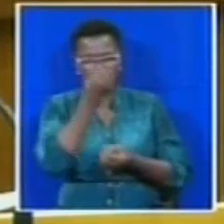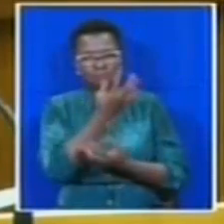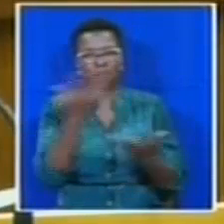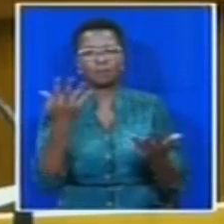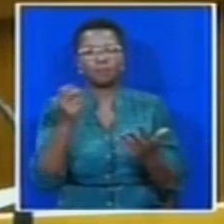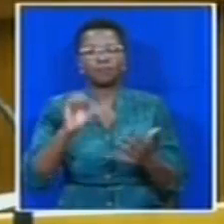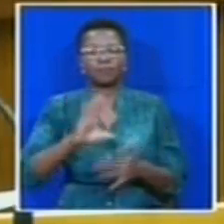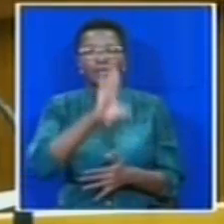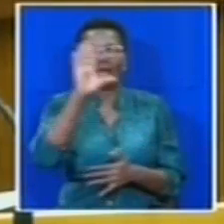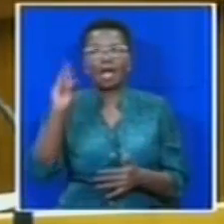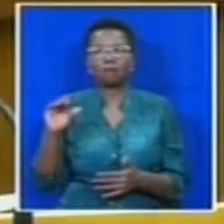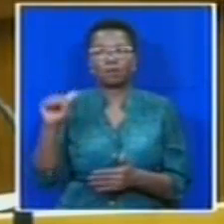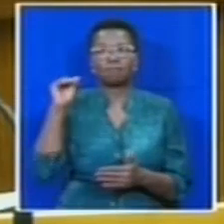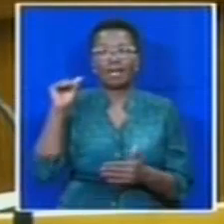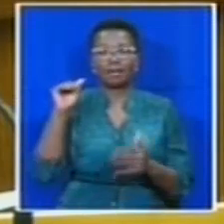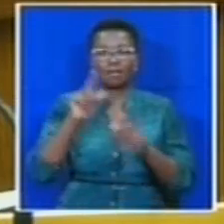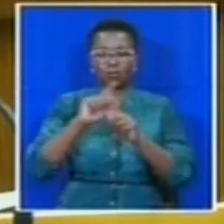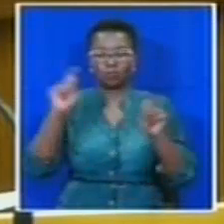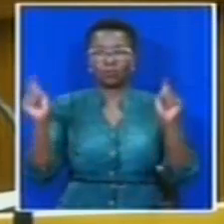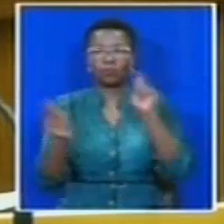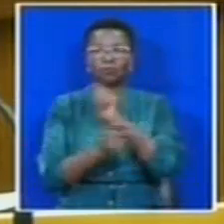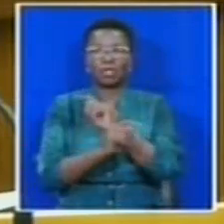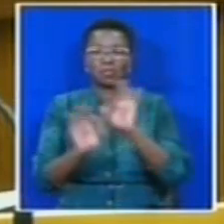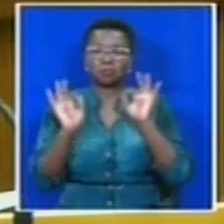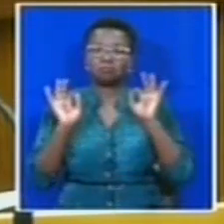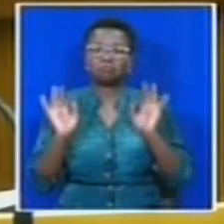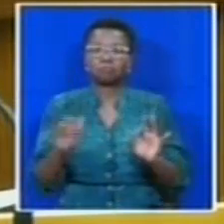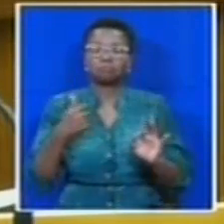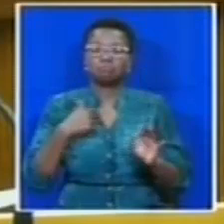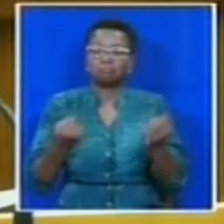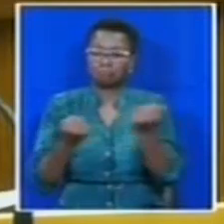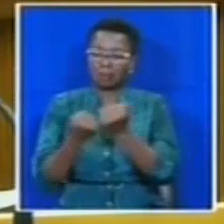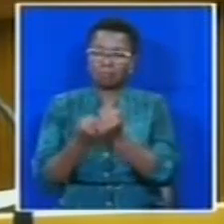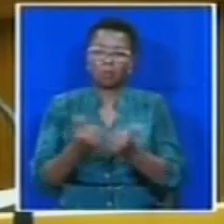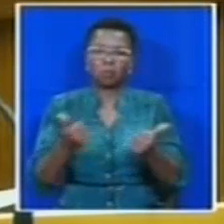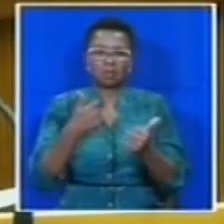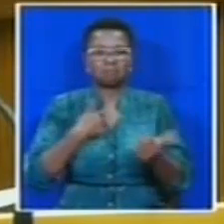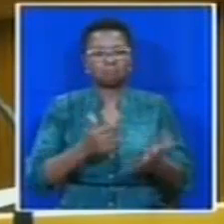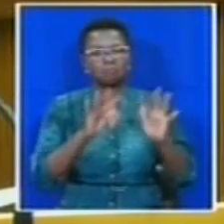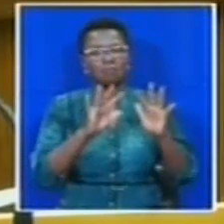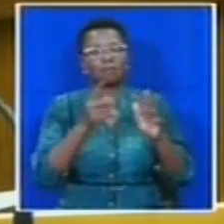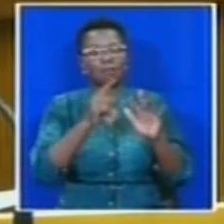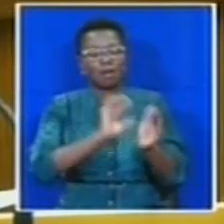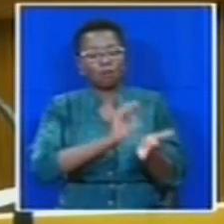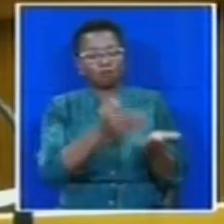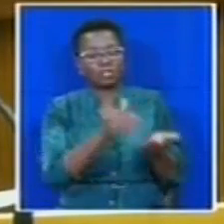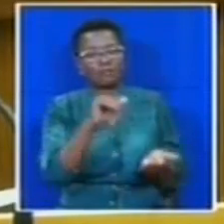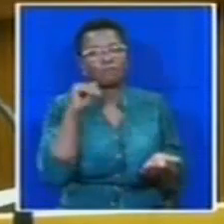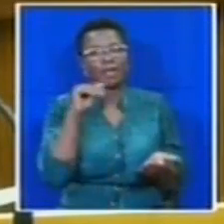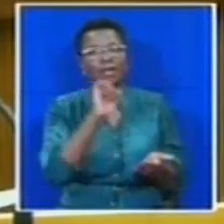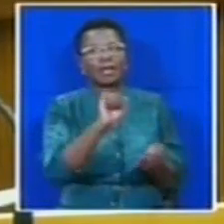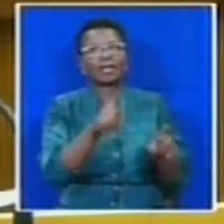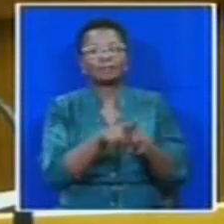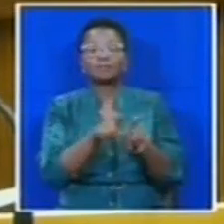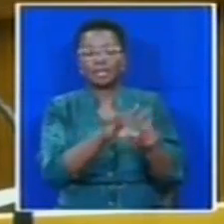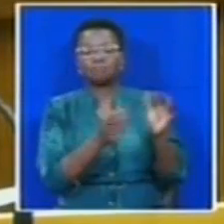African Bank is complete. As congratulations again, particularly to the Reserve Bank and their financial stability role. Let's not leave them